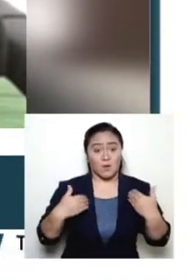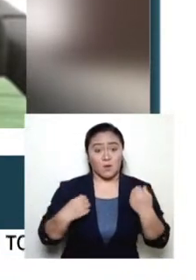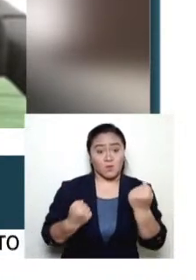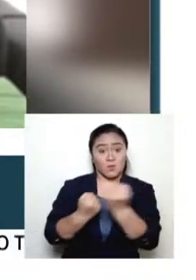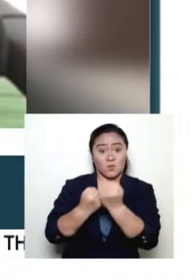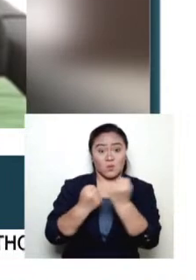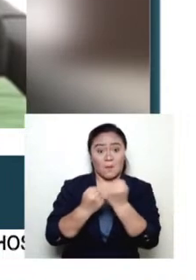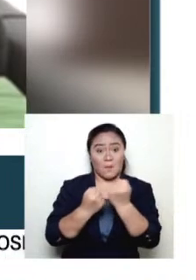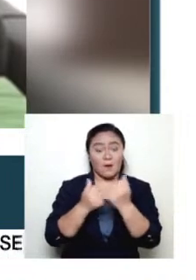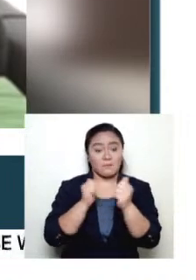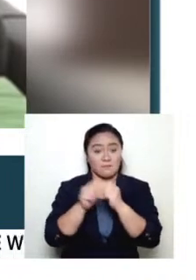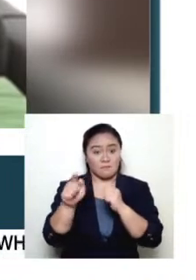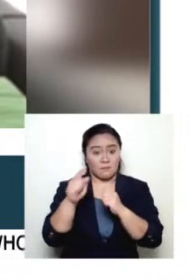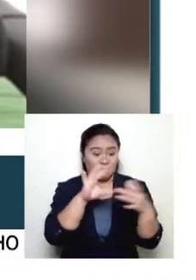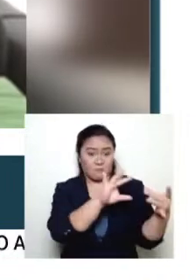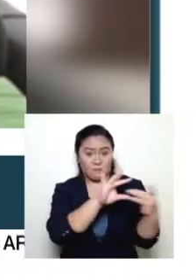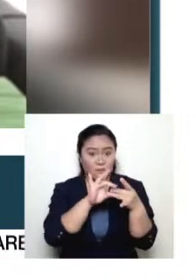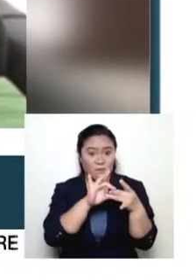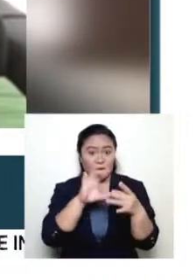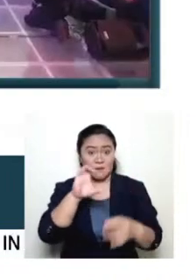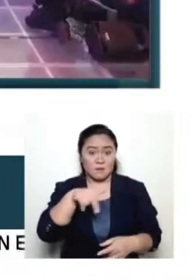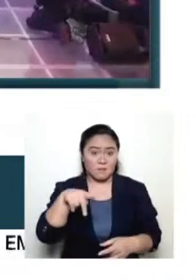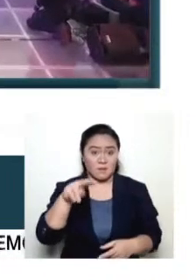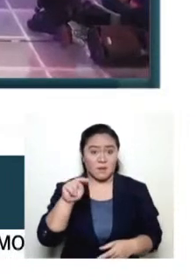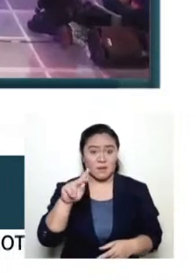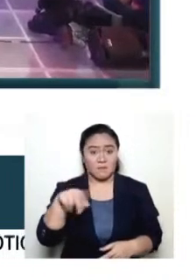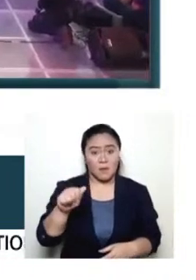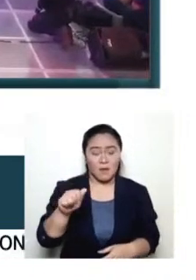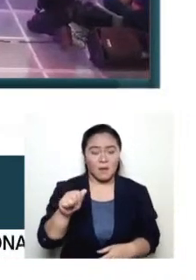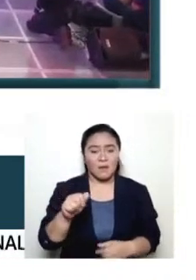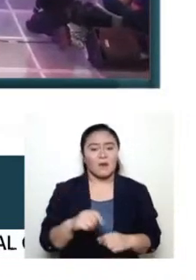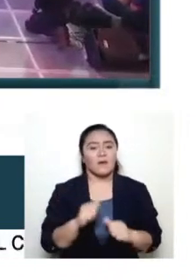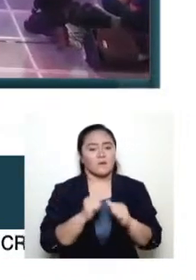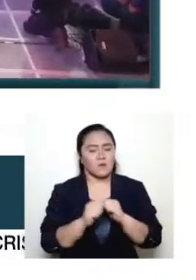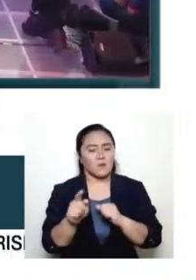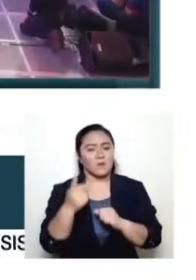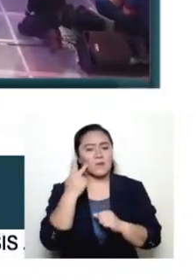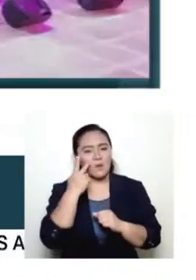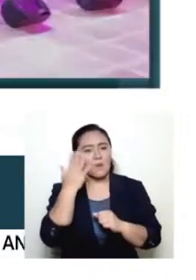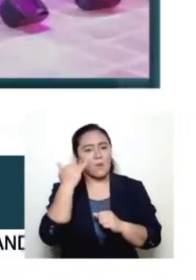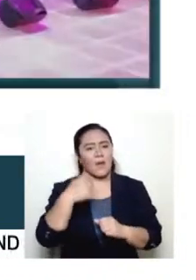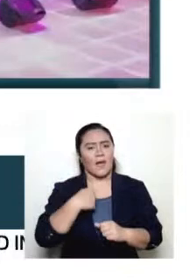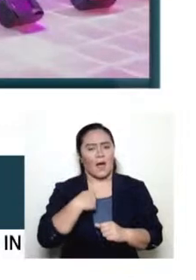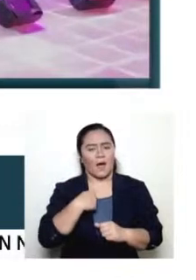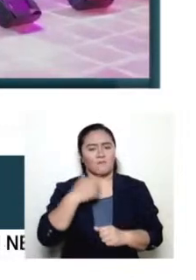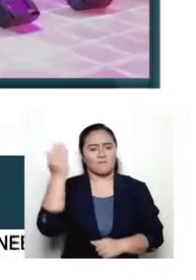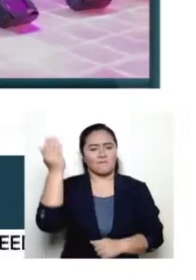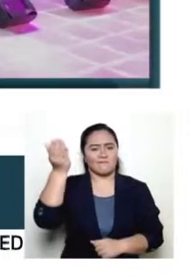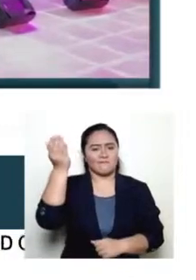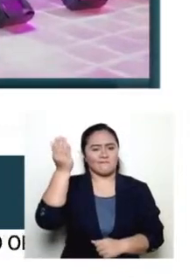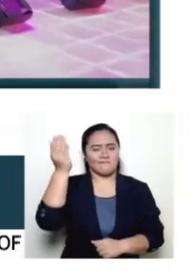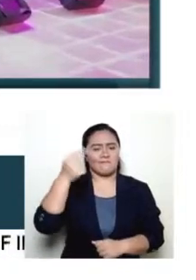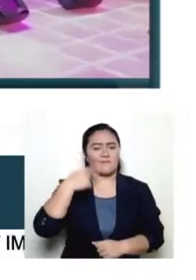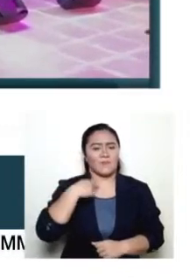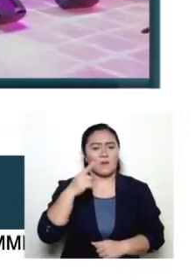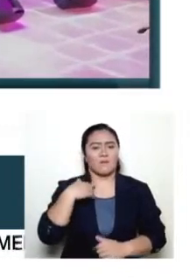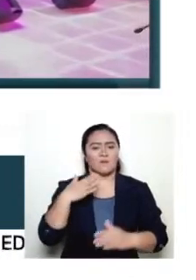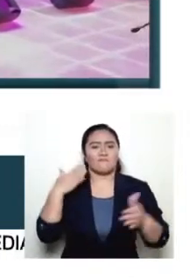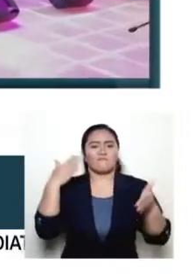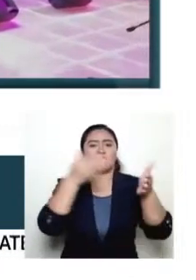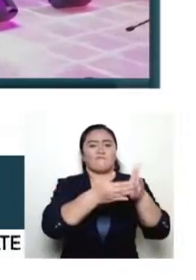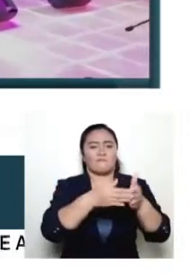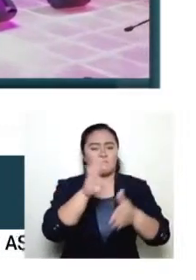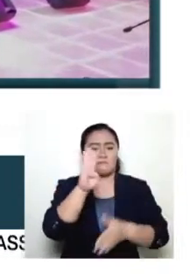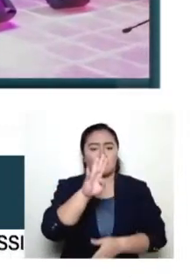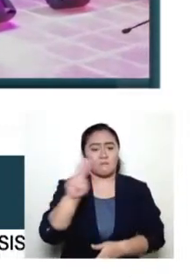tag na sila. Just because I spoke in the stage against Bongbong Marcos, you know,